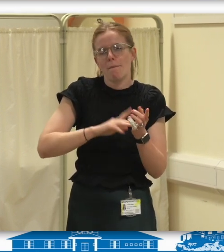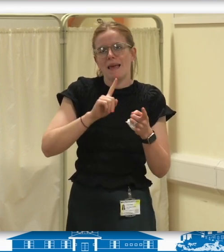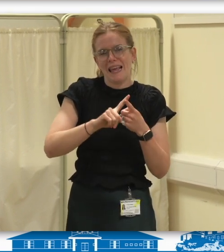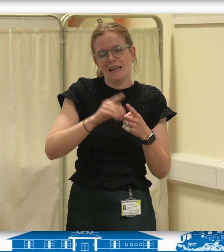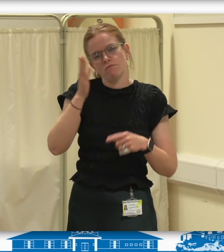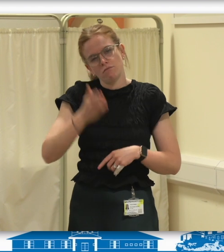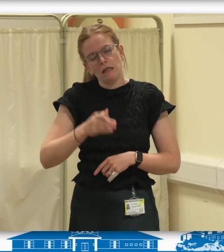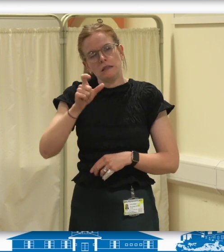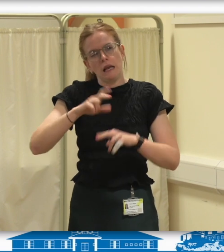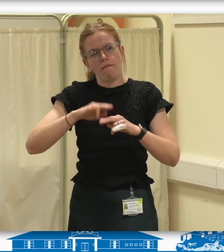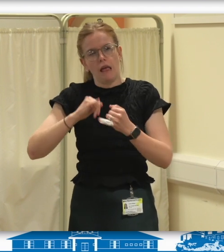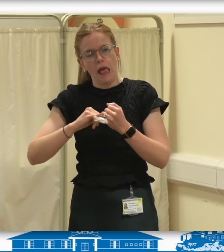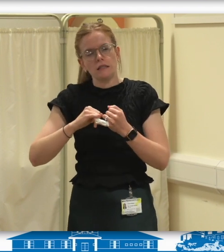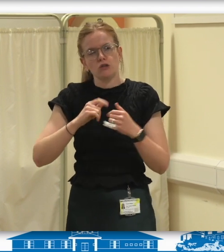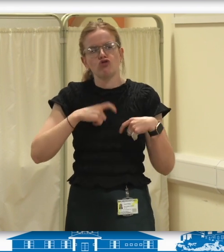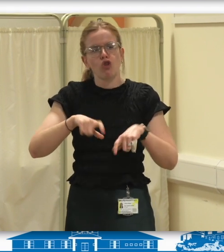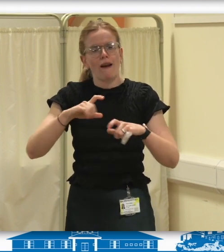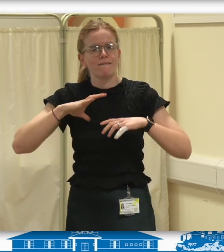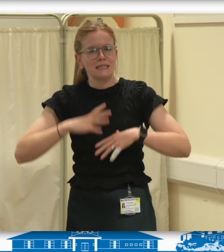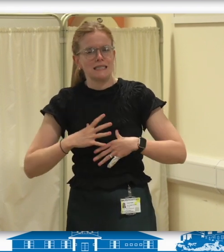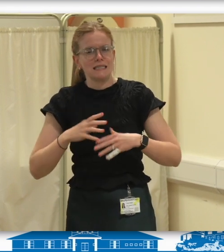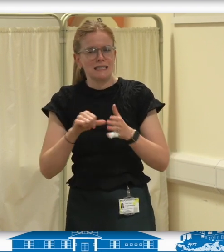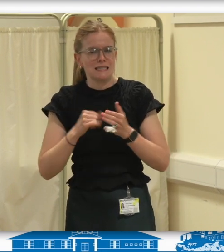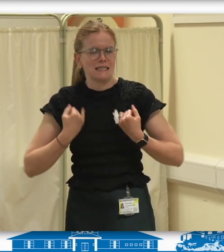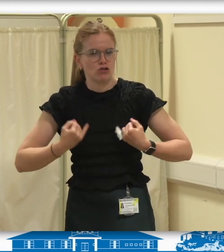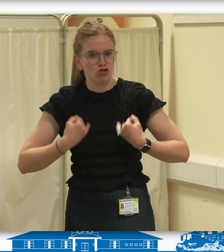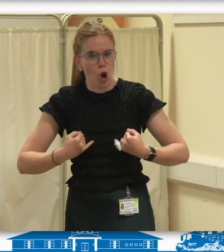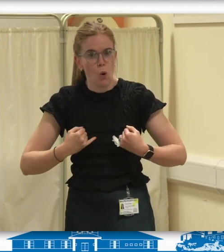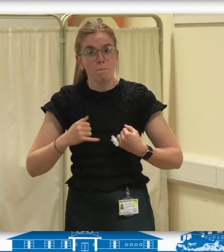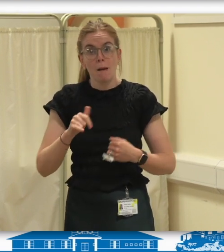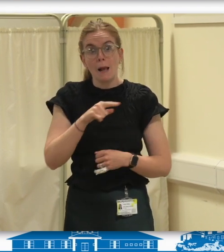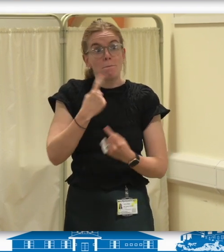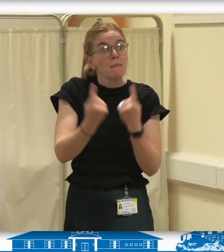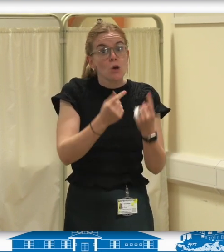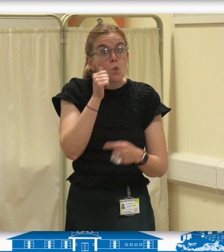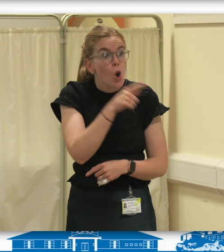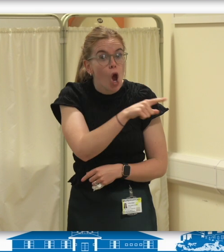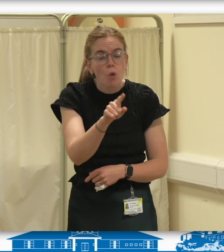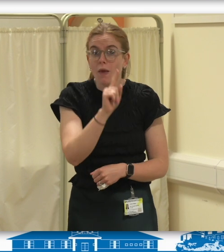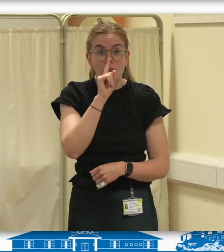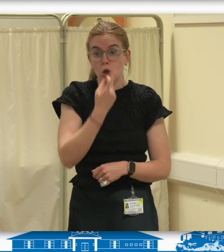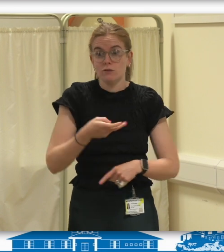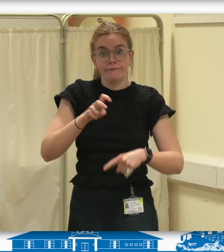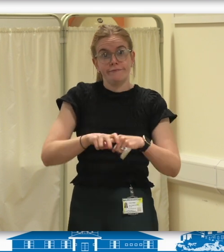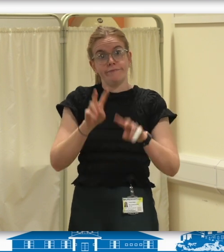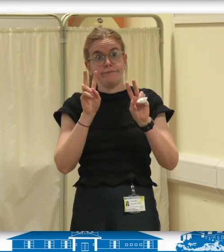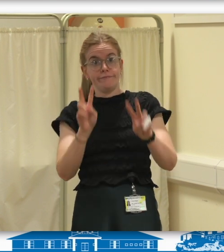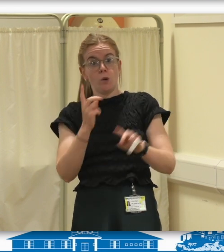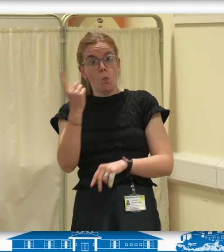stroke chronic fatigue syndrome may really struggle to be here tonight, to sit in this room for an